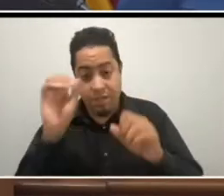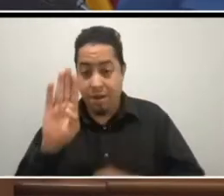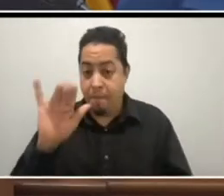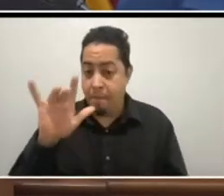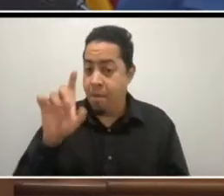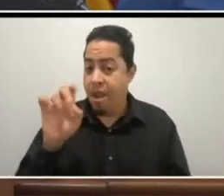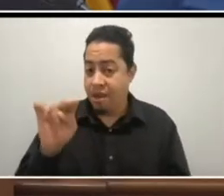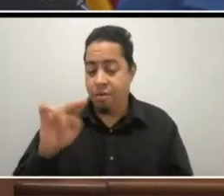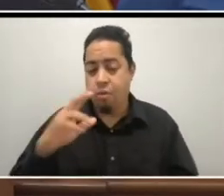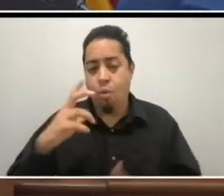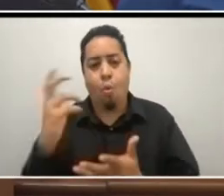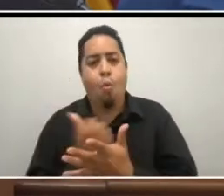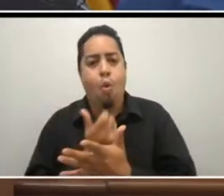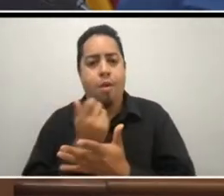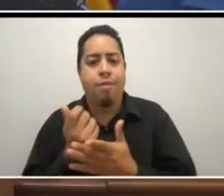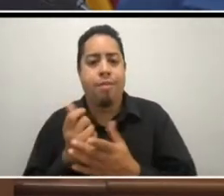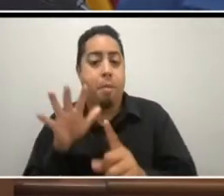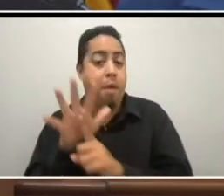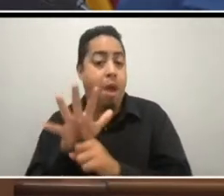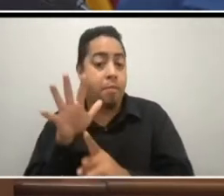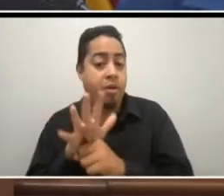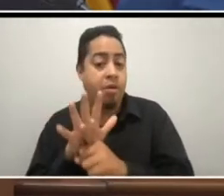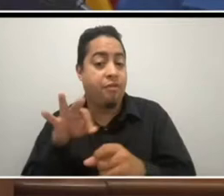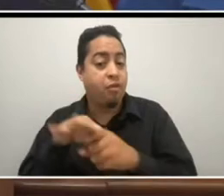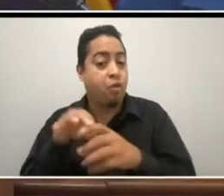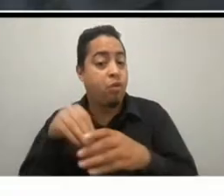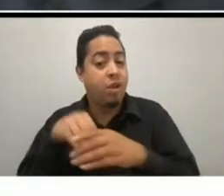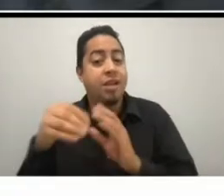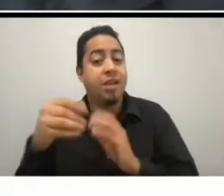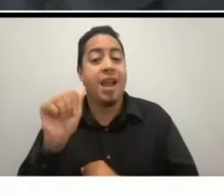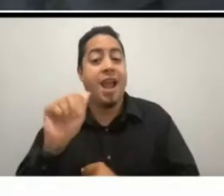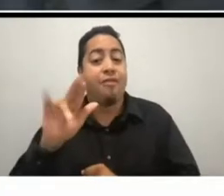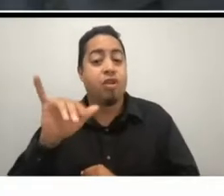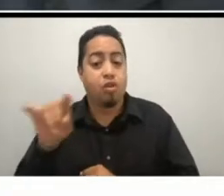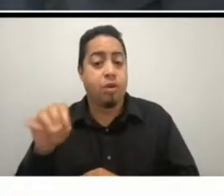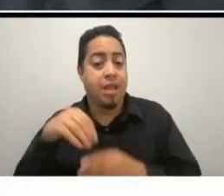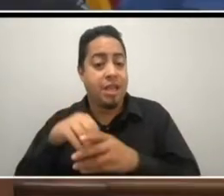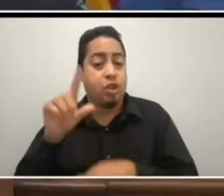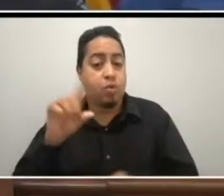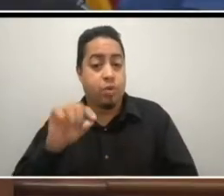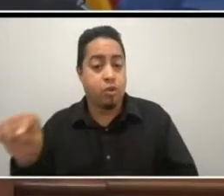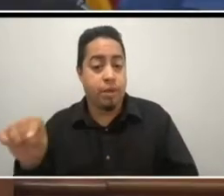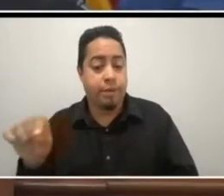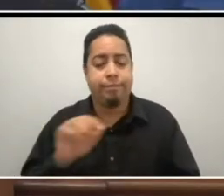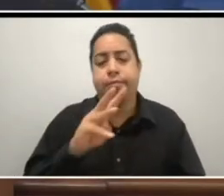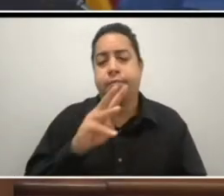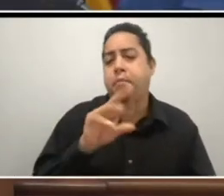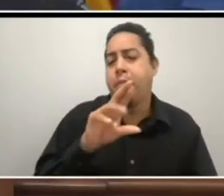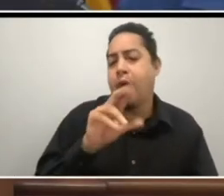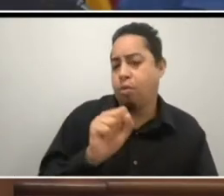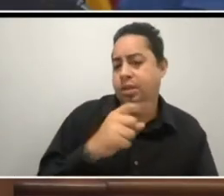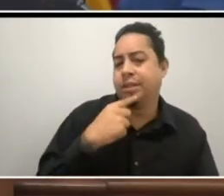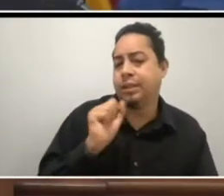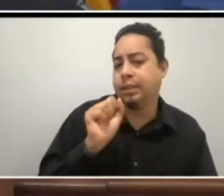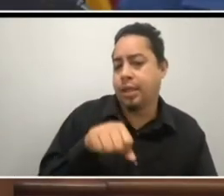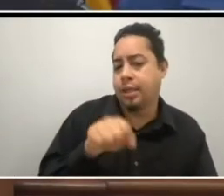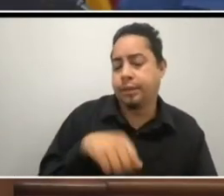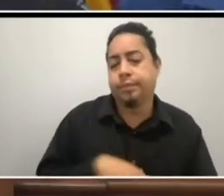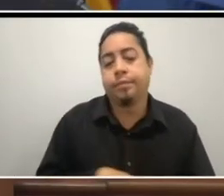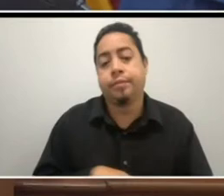of the popular vote in Arizona in 2020? Yes, sir. Thank you. Pursuant to